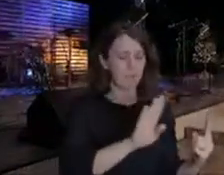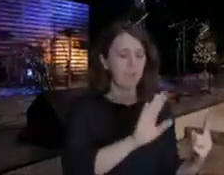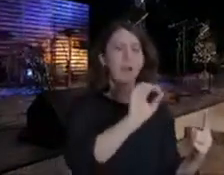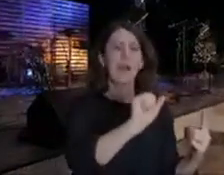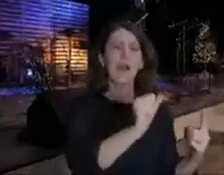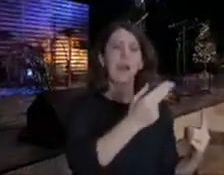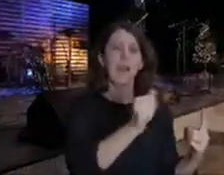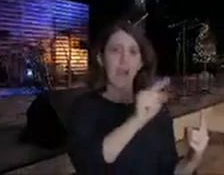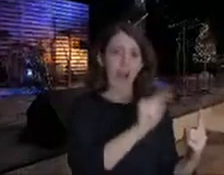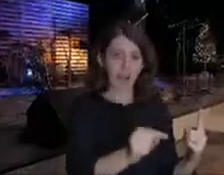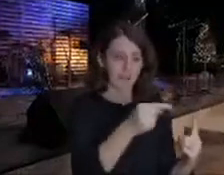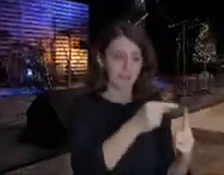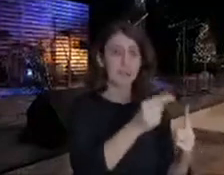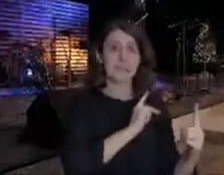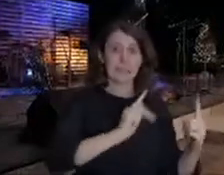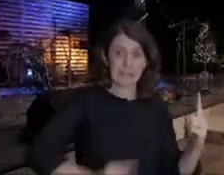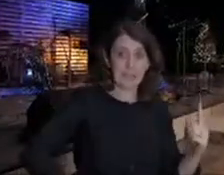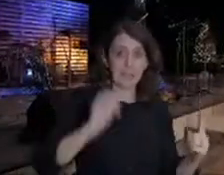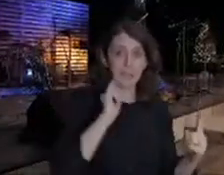is king over Israel at this point.